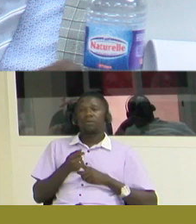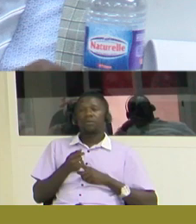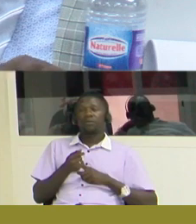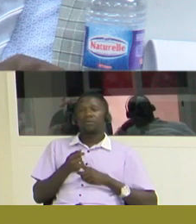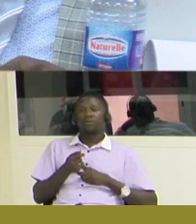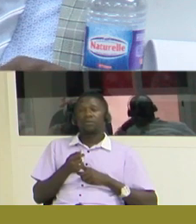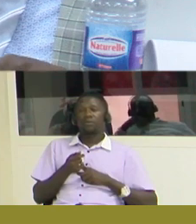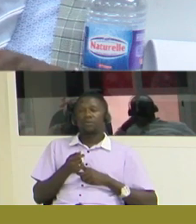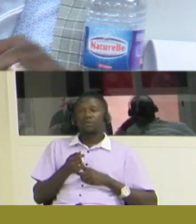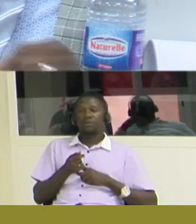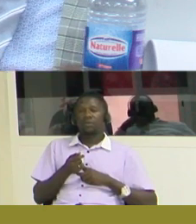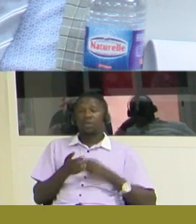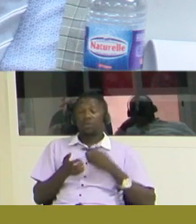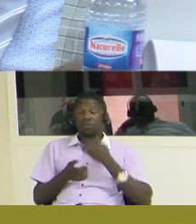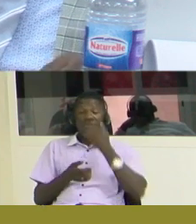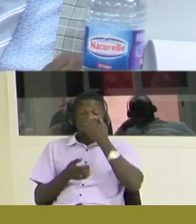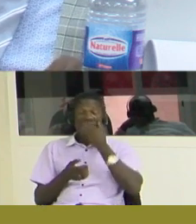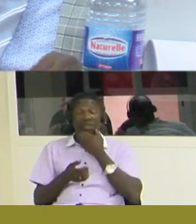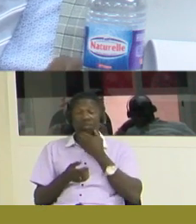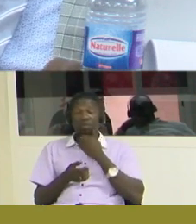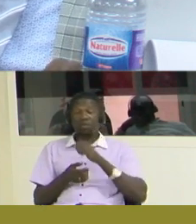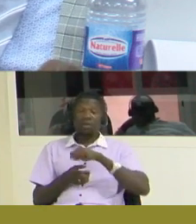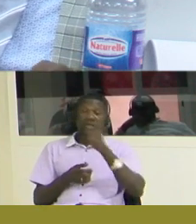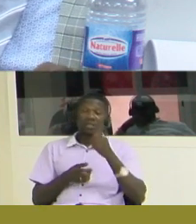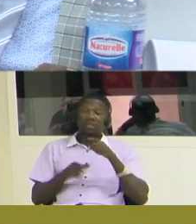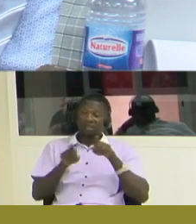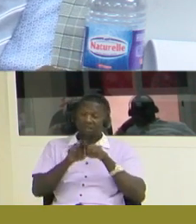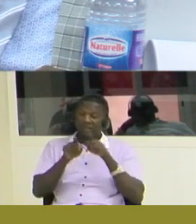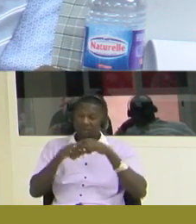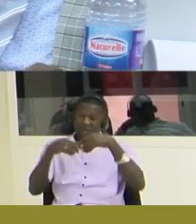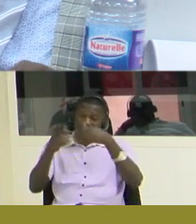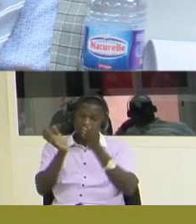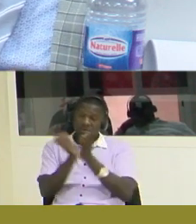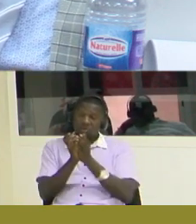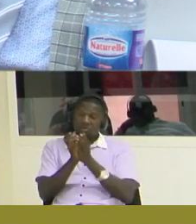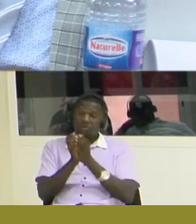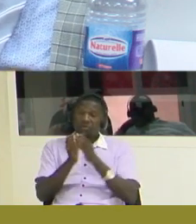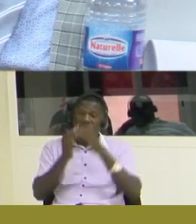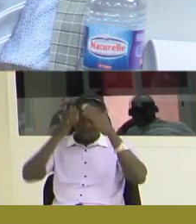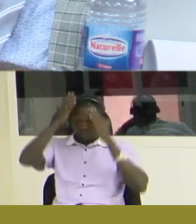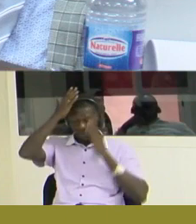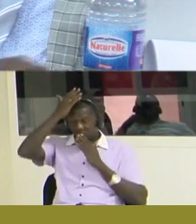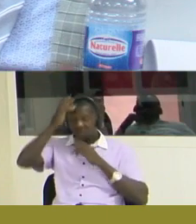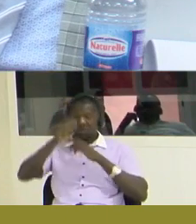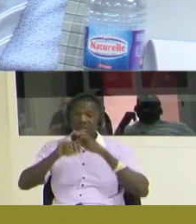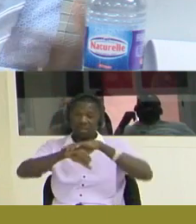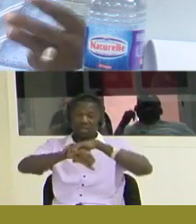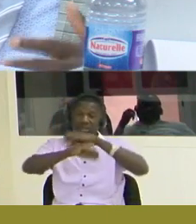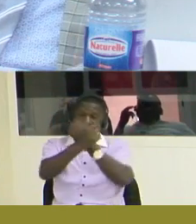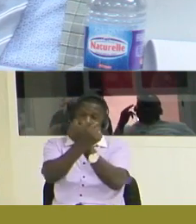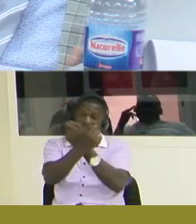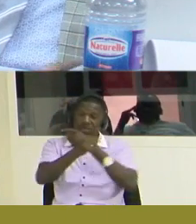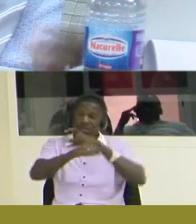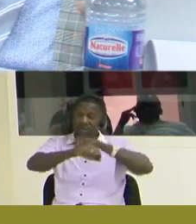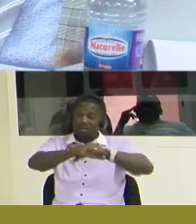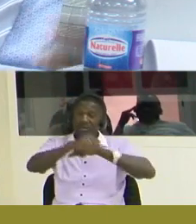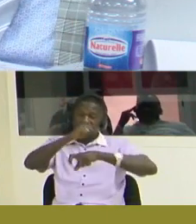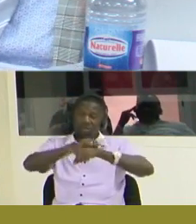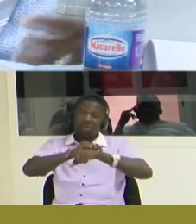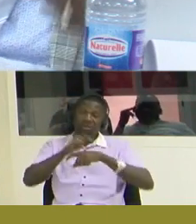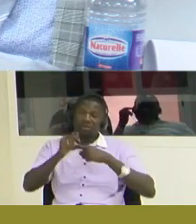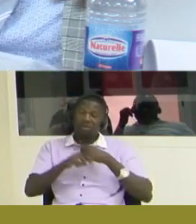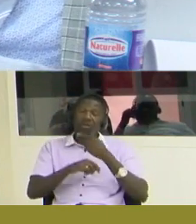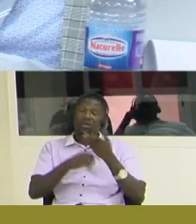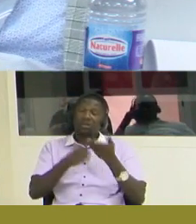it was Edward sonata and the same group of soldiers in handcuffs with sadhu bhai Daraa and then the warden hurriedly opened and